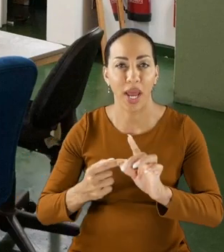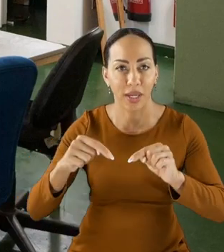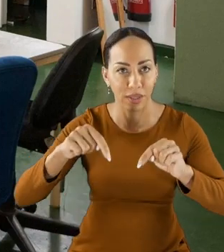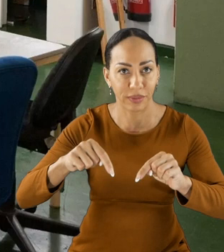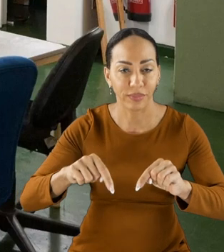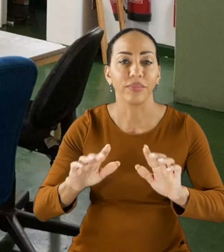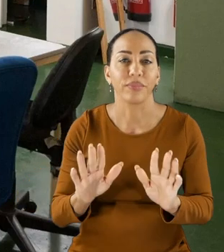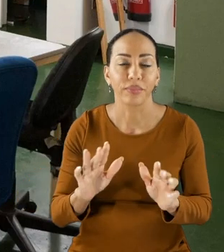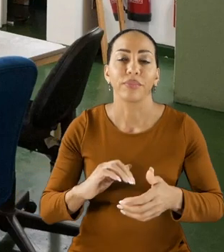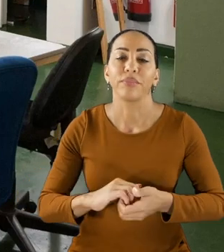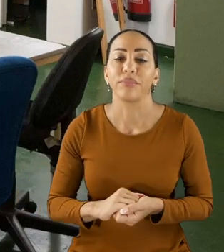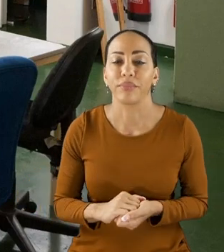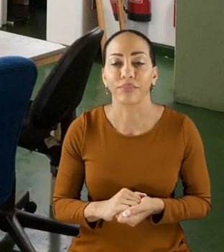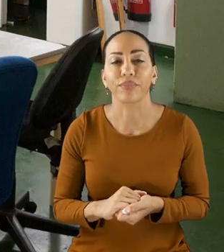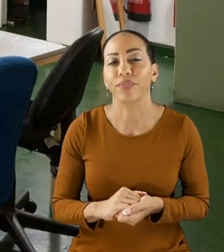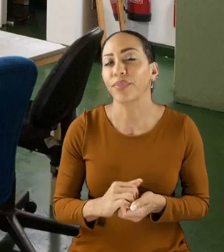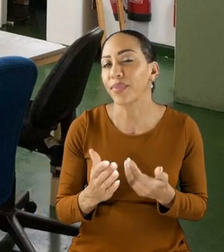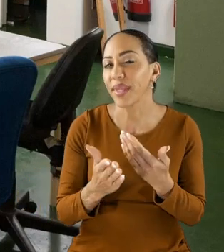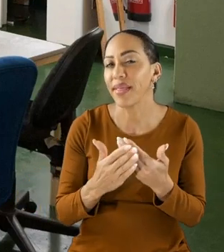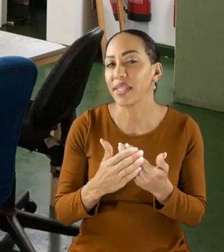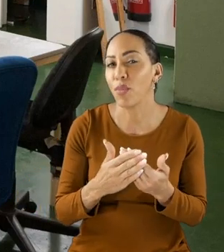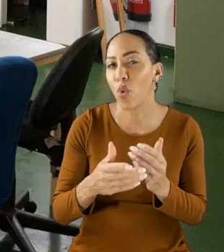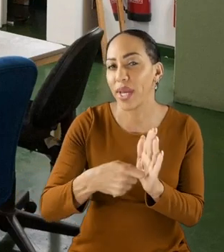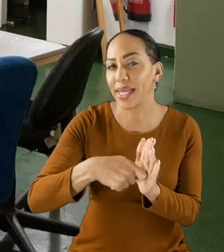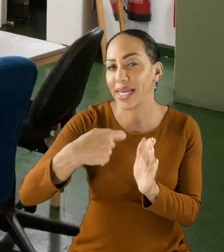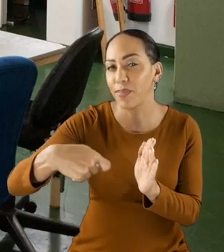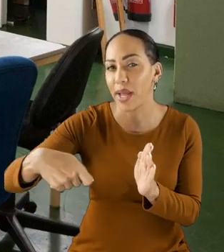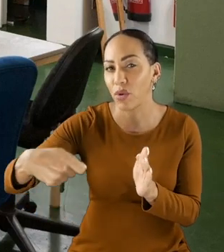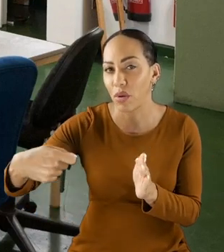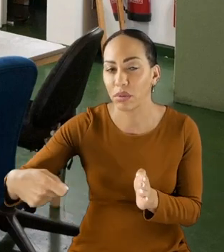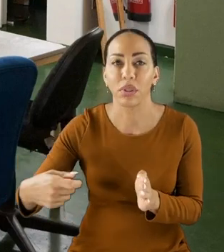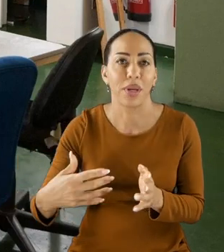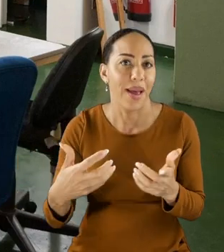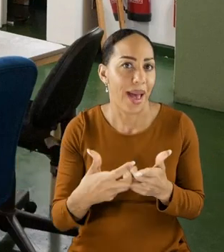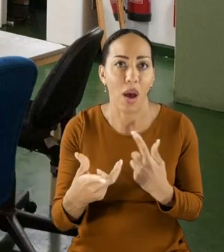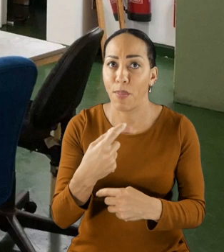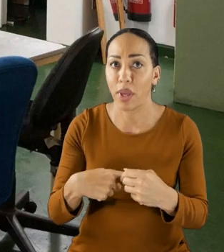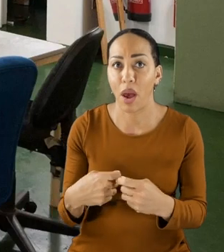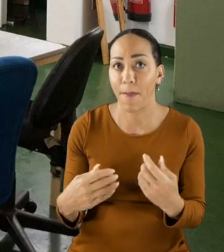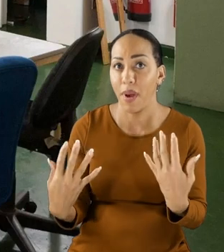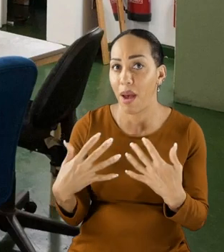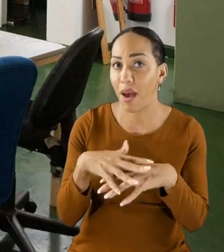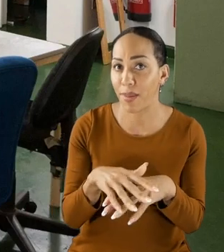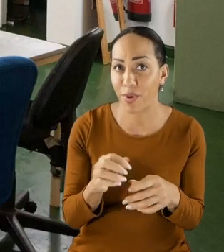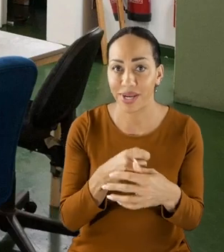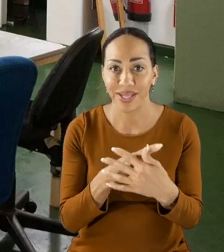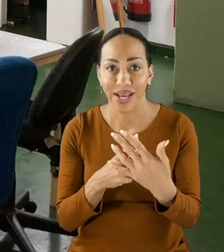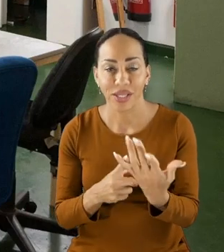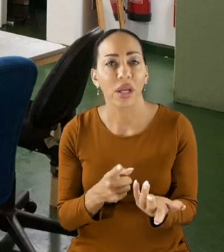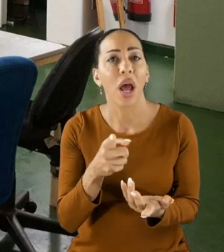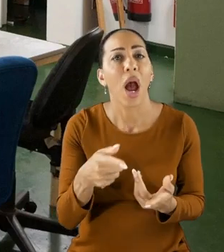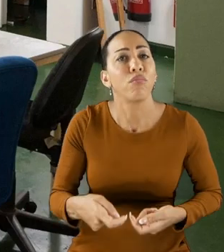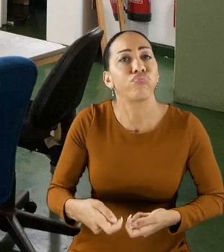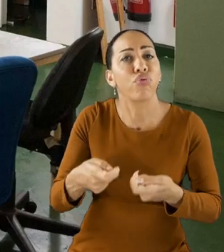in this particular online project. But of course that is to be expanded, and we'll come to that in a moment. There's lots more we can do, and that's sort of how do we make